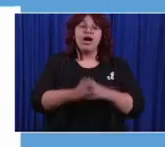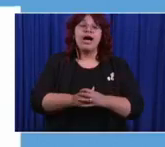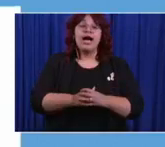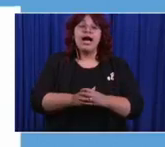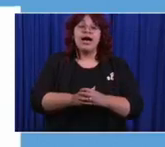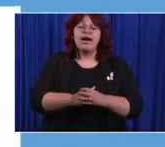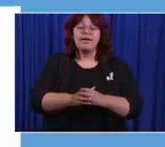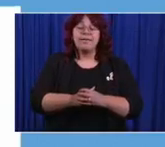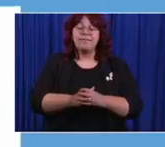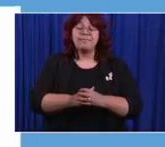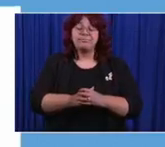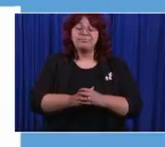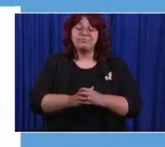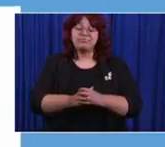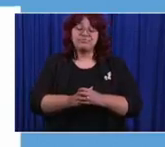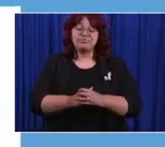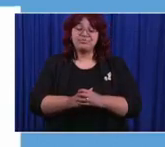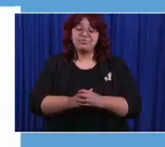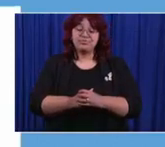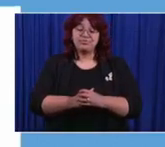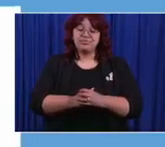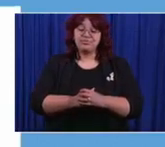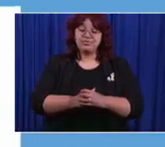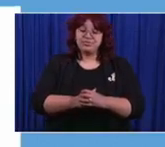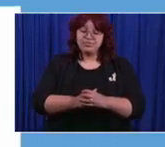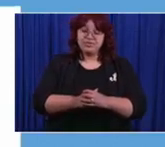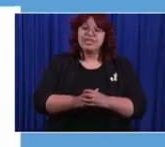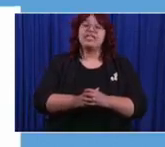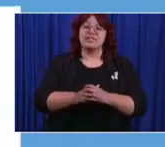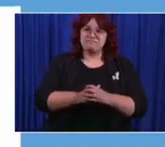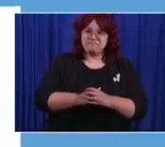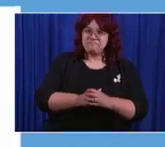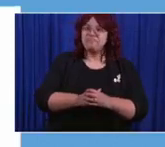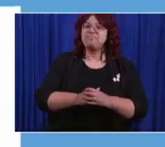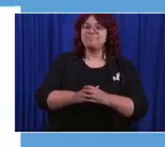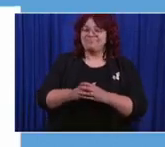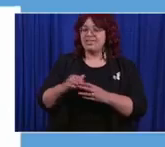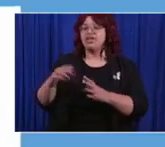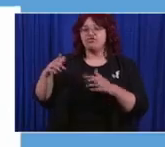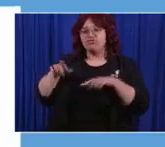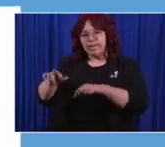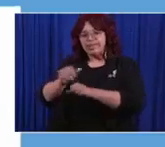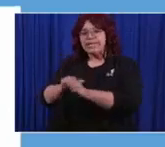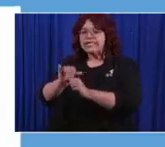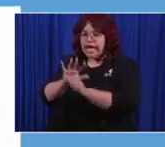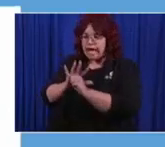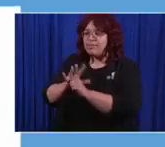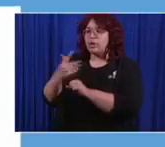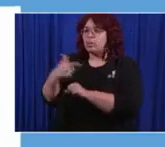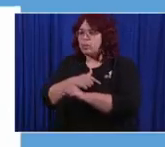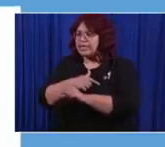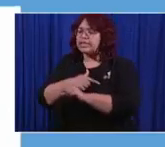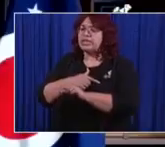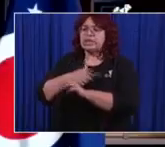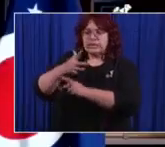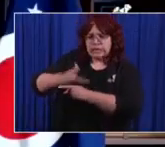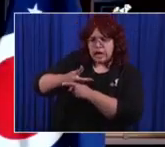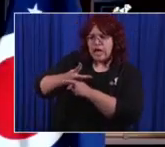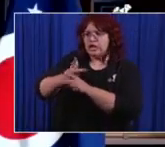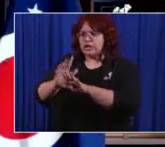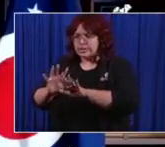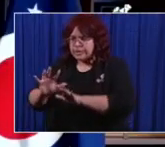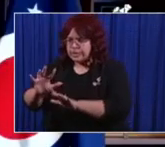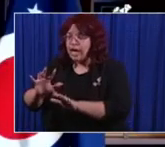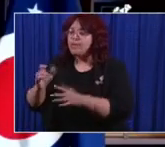which is the standard that we're reverting back to. If you do not have access